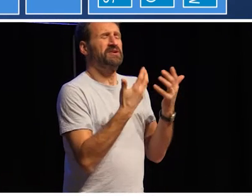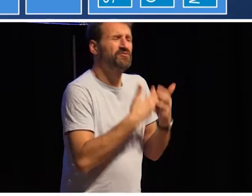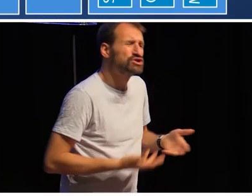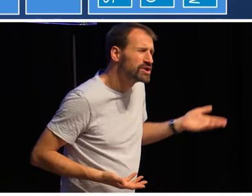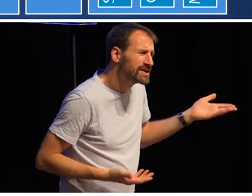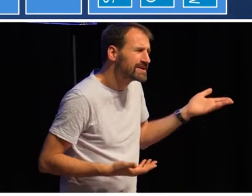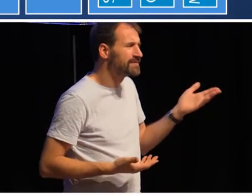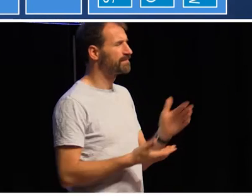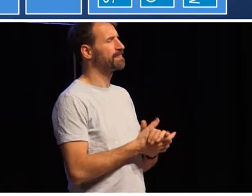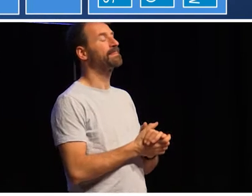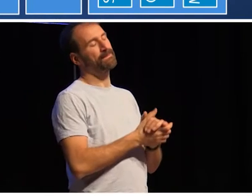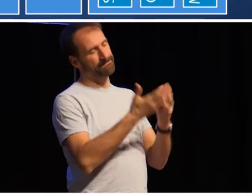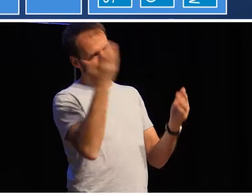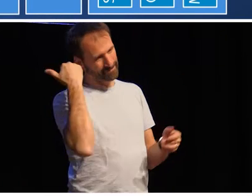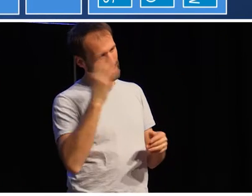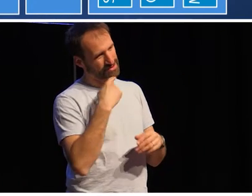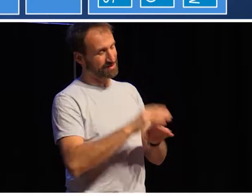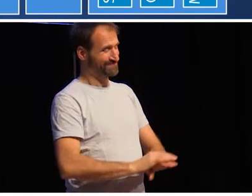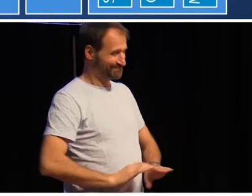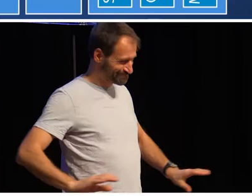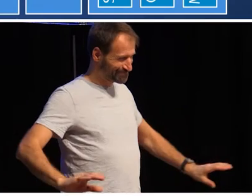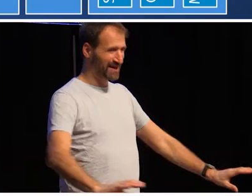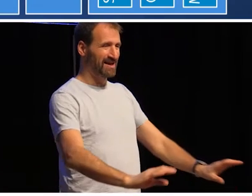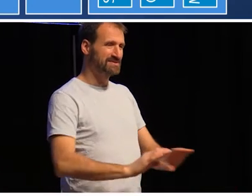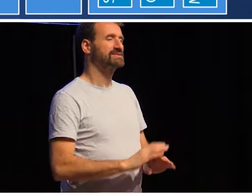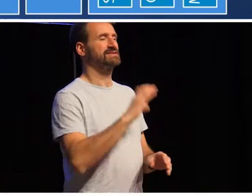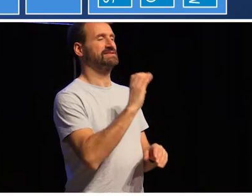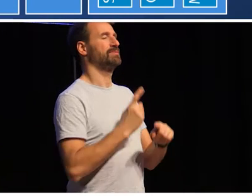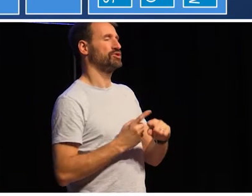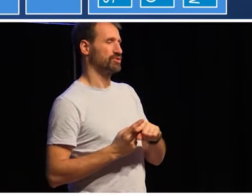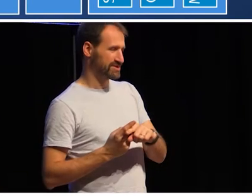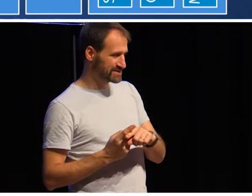As I said, down below it's all C++ based on the Boku libraries.